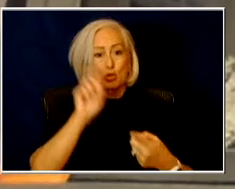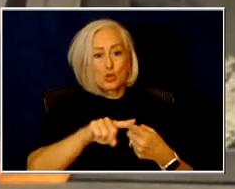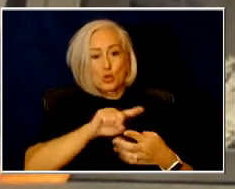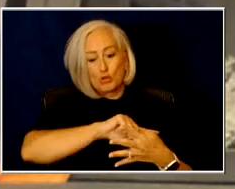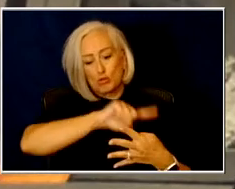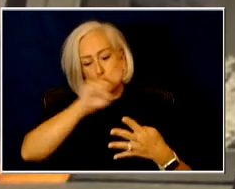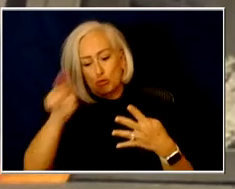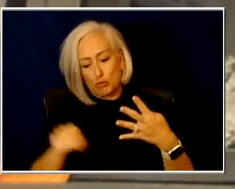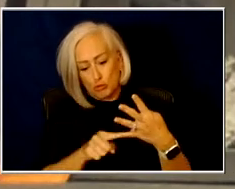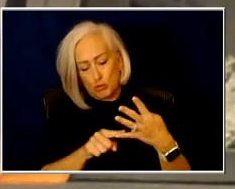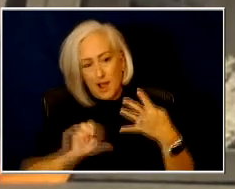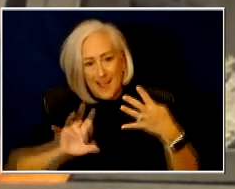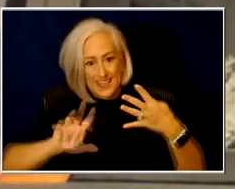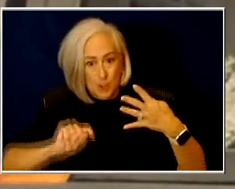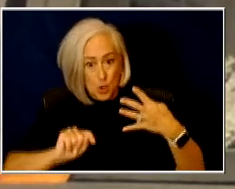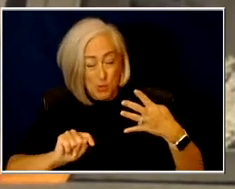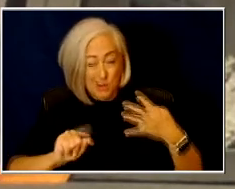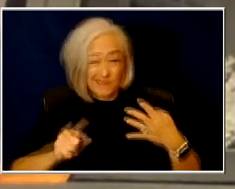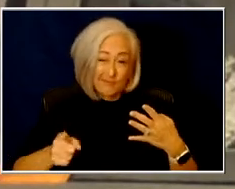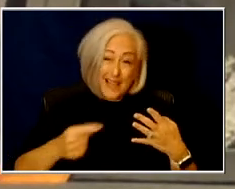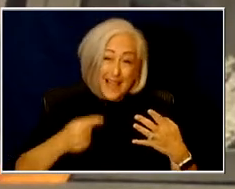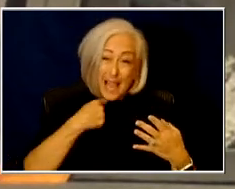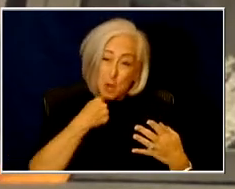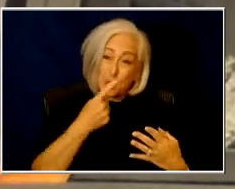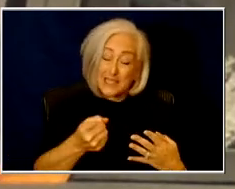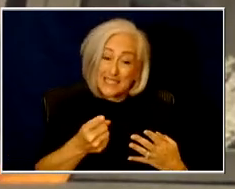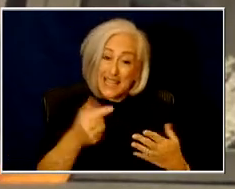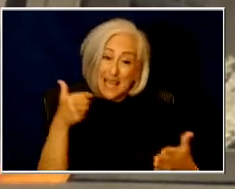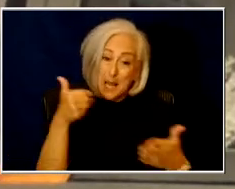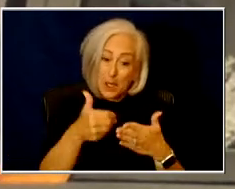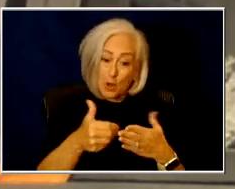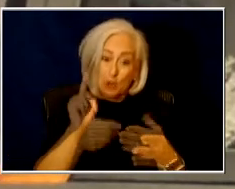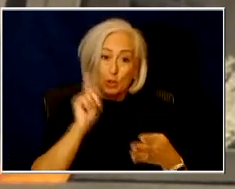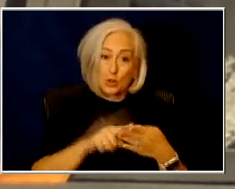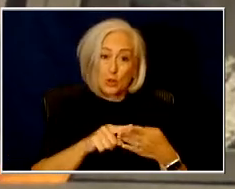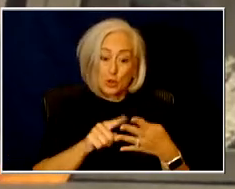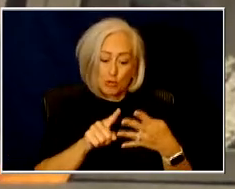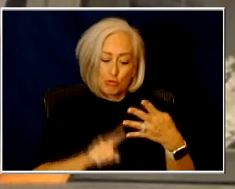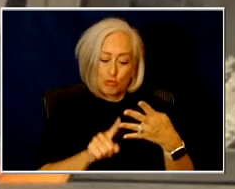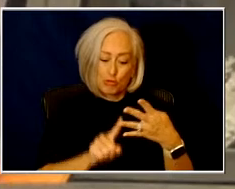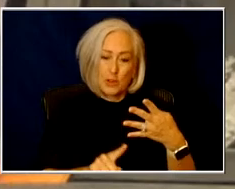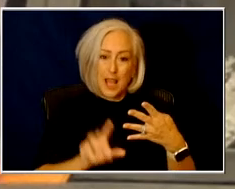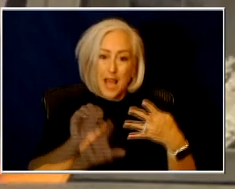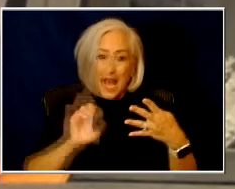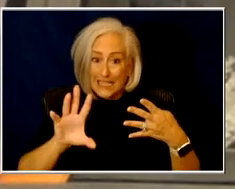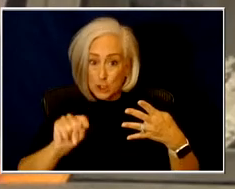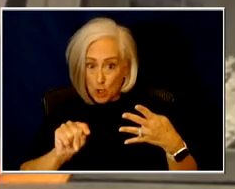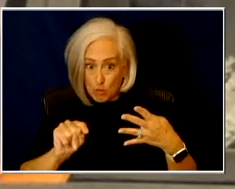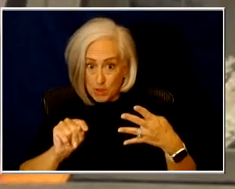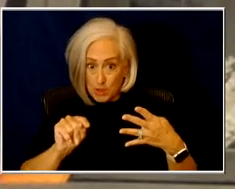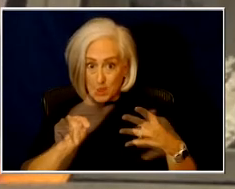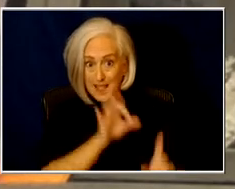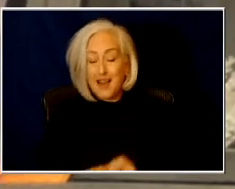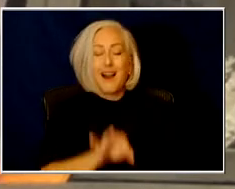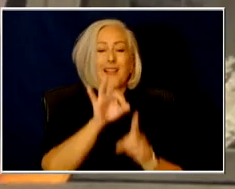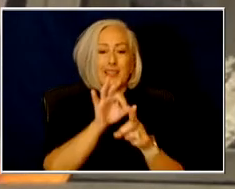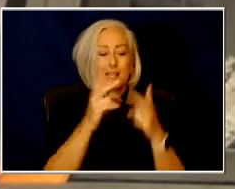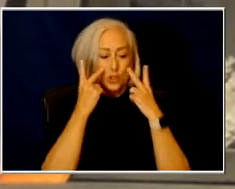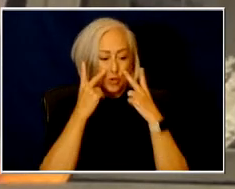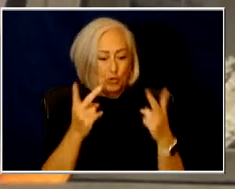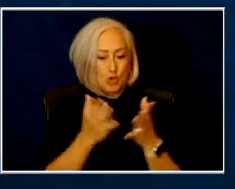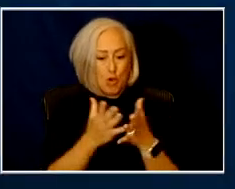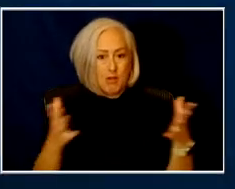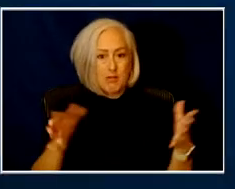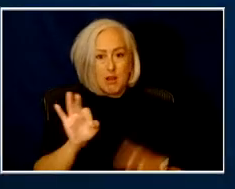tilt more toward October unless there was a demonstration of transmission of virus going